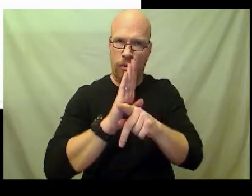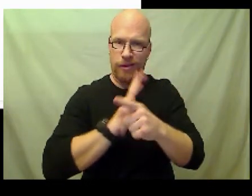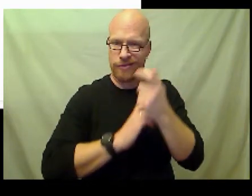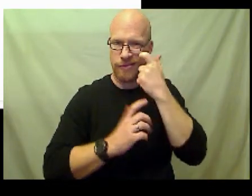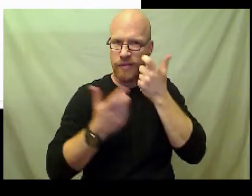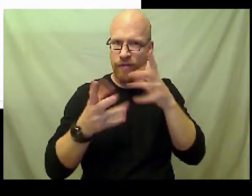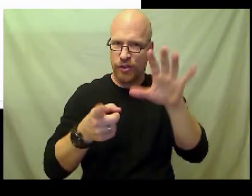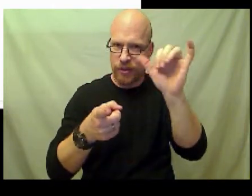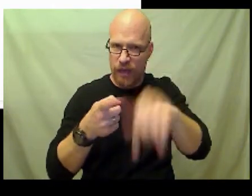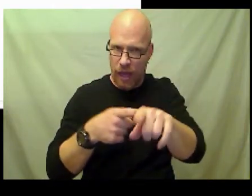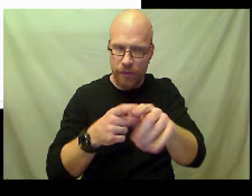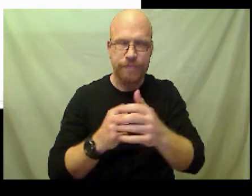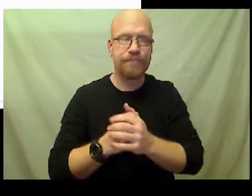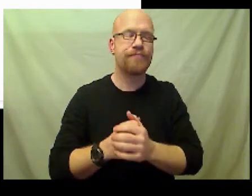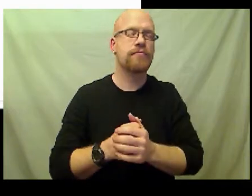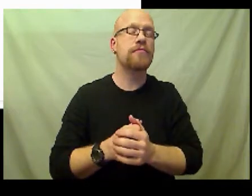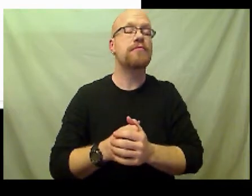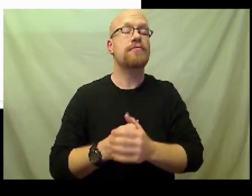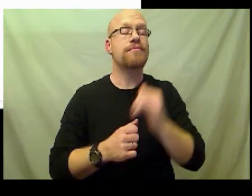property in previous vlogs,